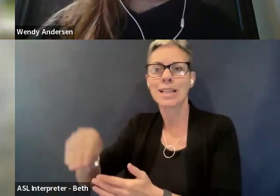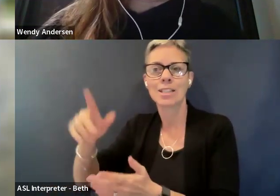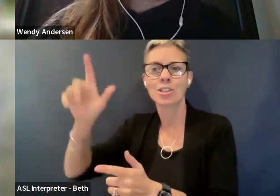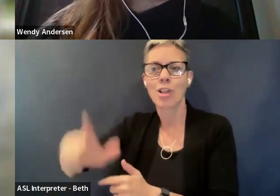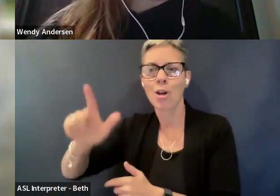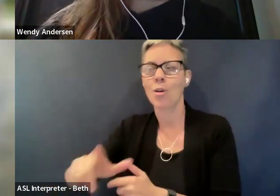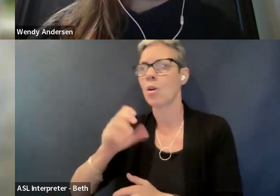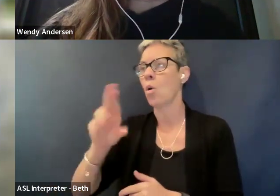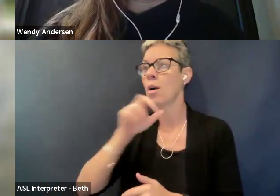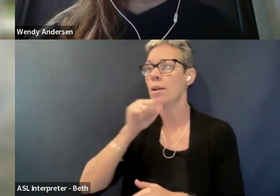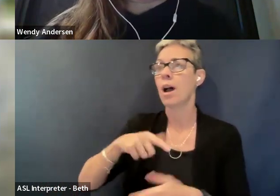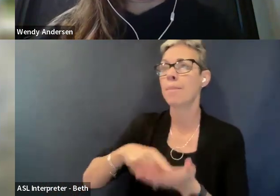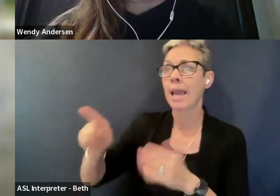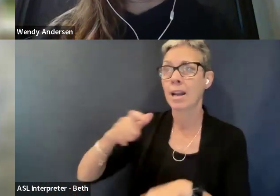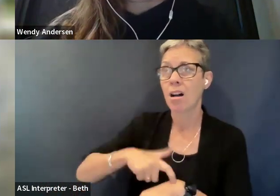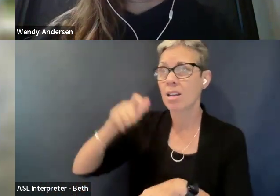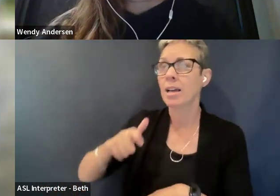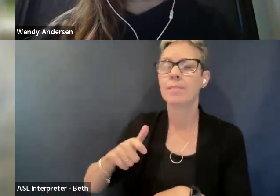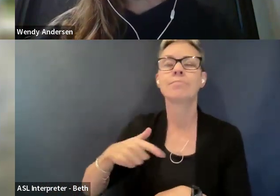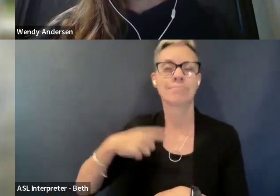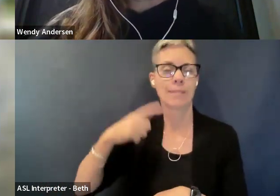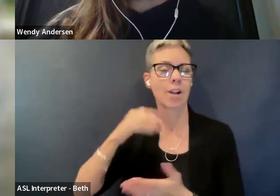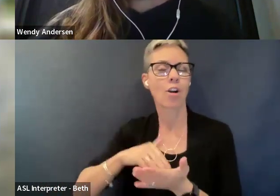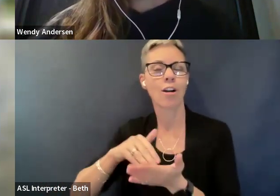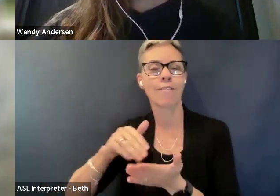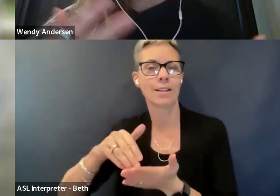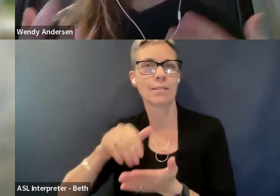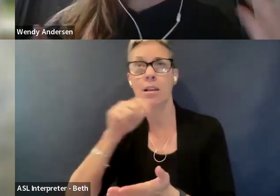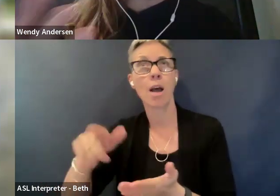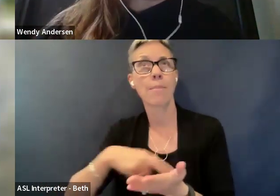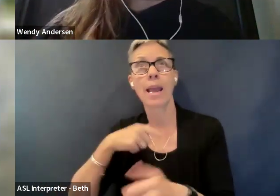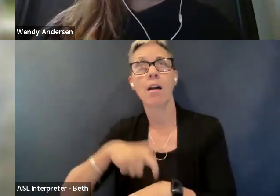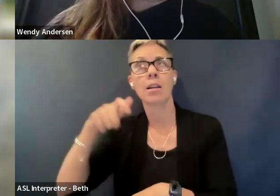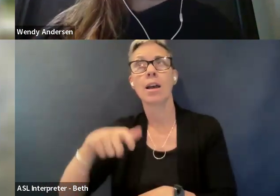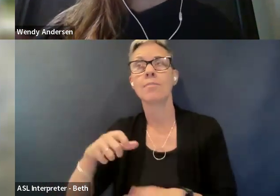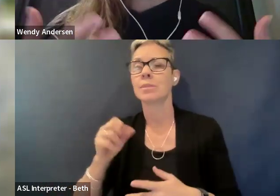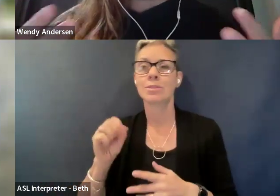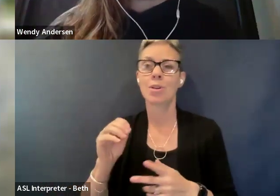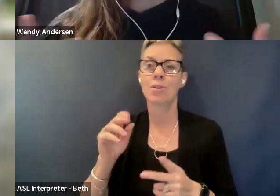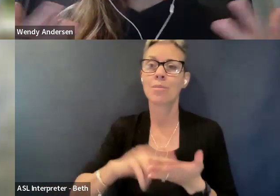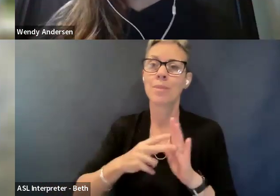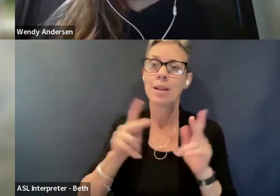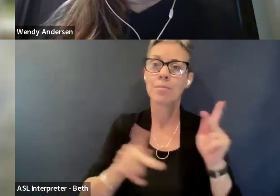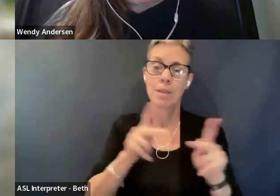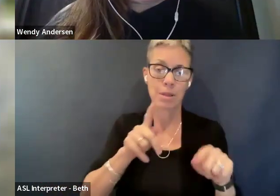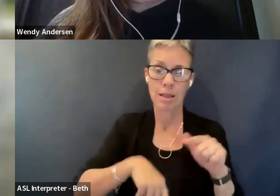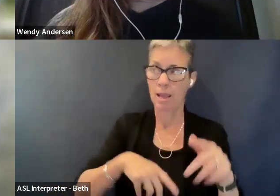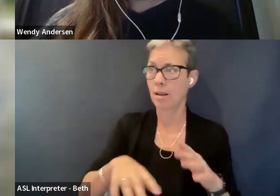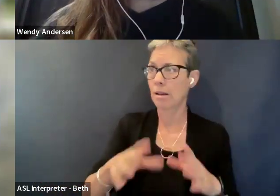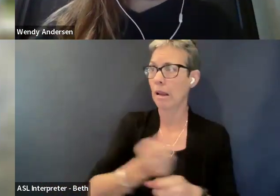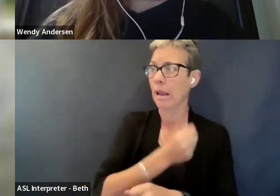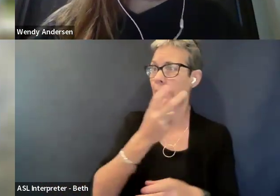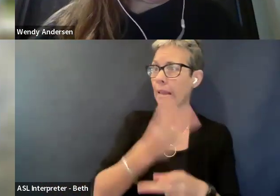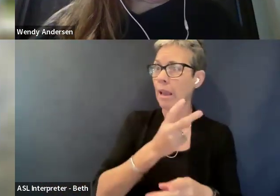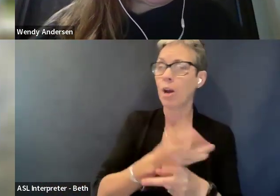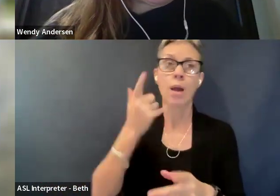paid on a timely basis. I hear that quite often from people. And so individuals aren't able to get the care that they need because there aren't any